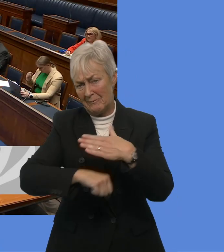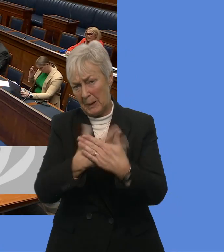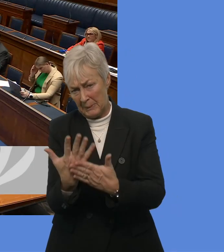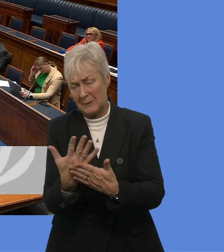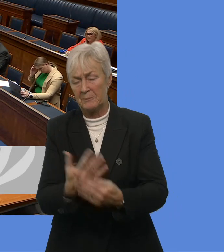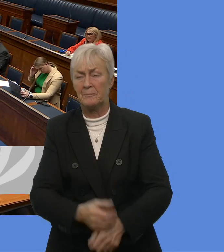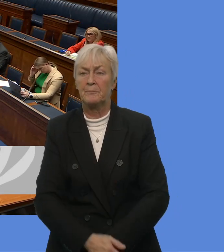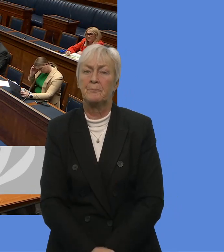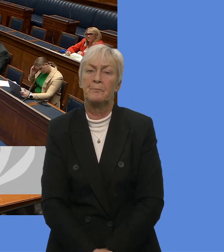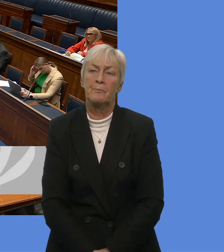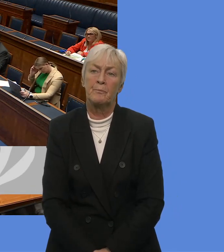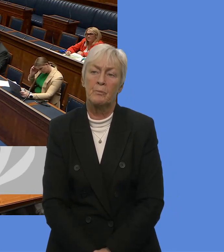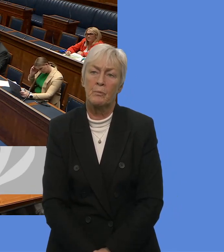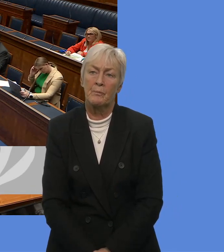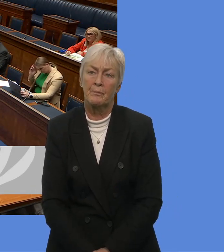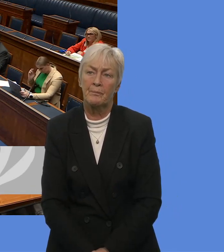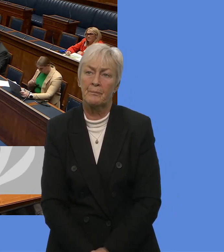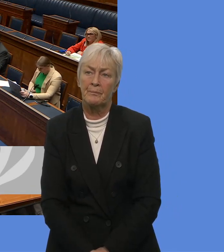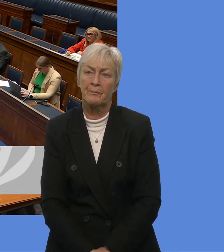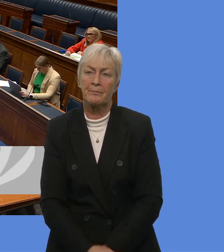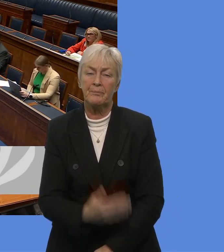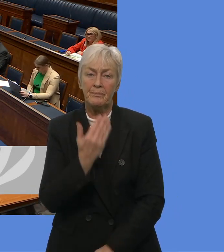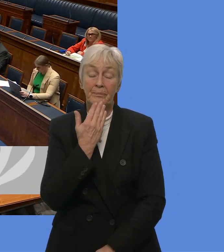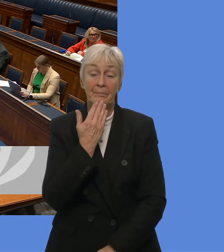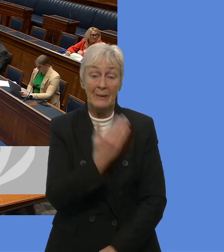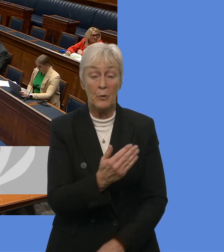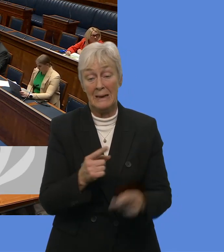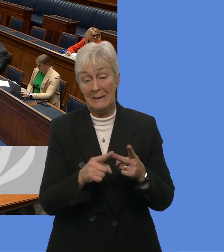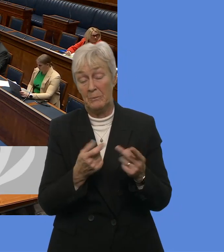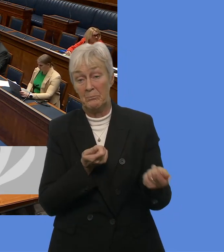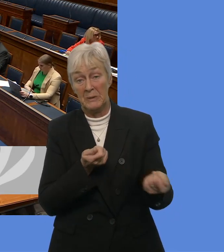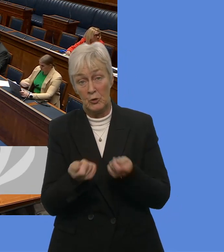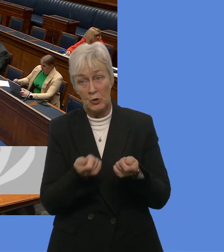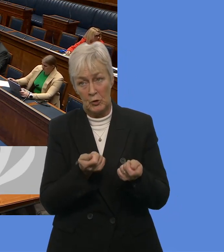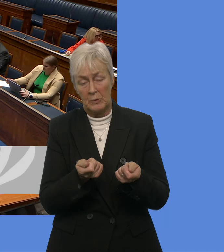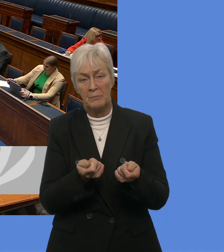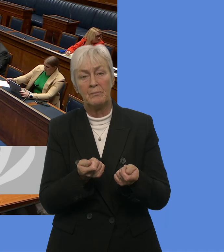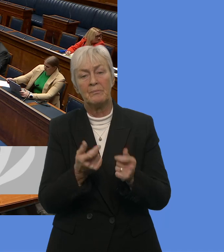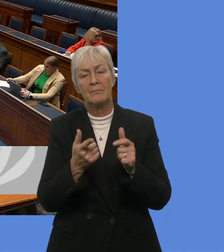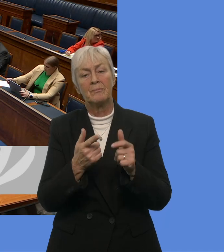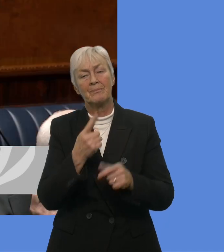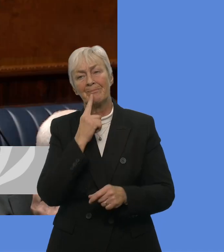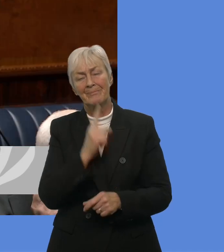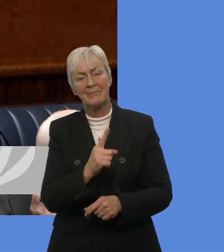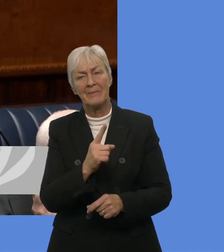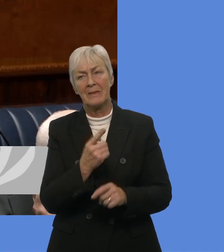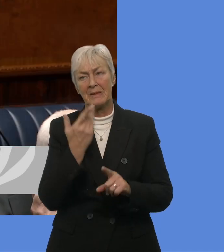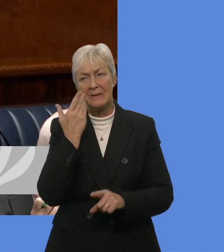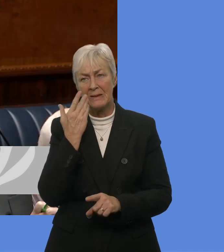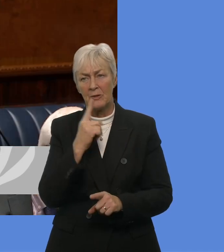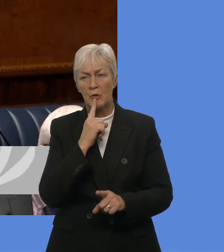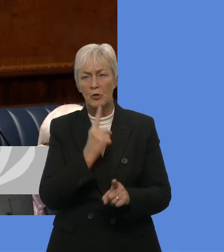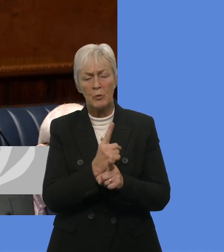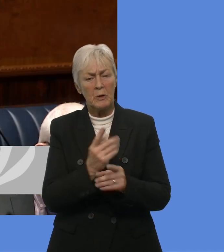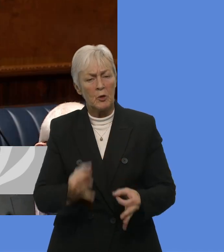Gilguy. Thank you, Mr. Speaker, and thank you, Deputy First Minister. In April, my colleague Saoirse Eastwood led an adjournment